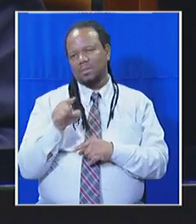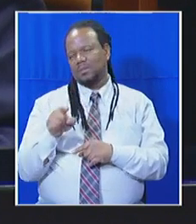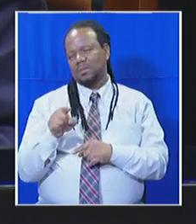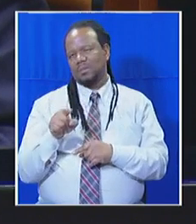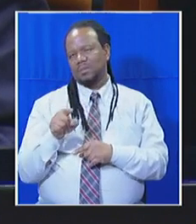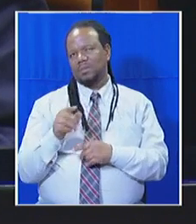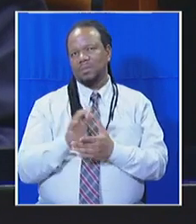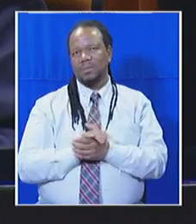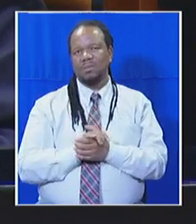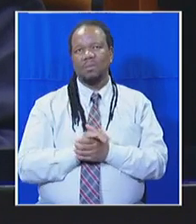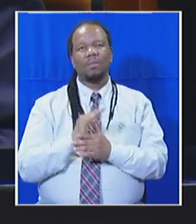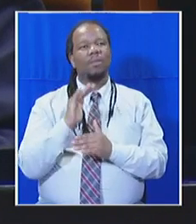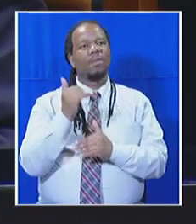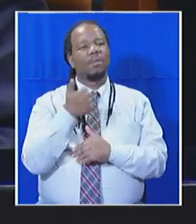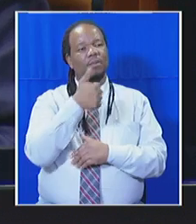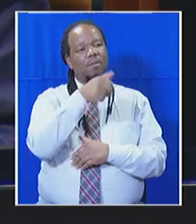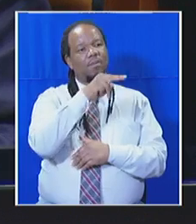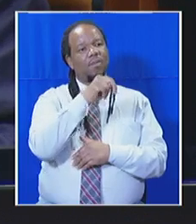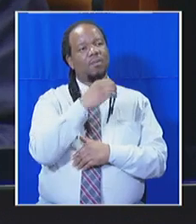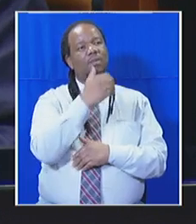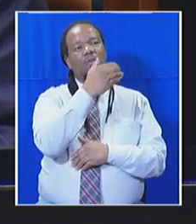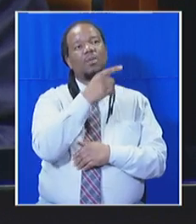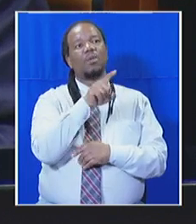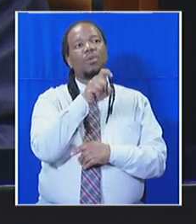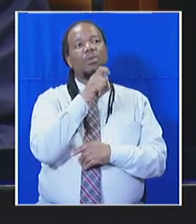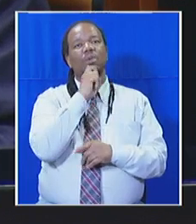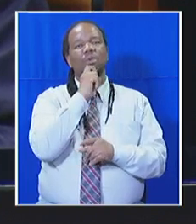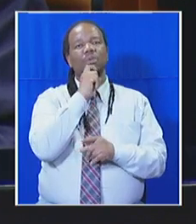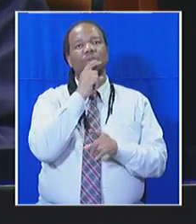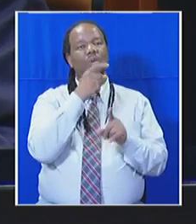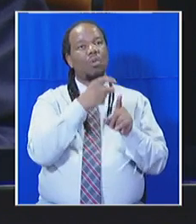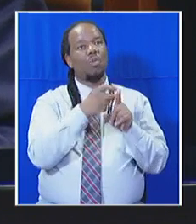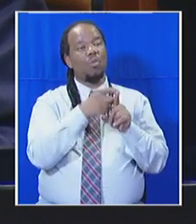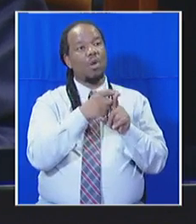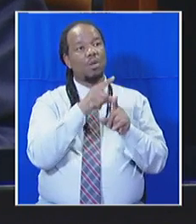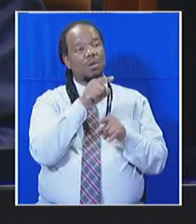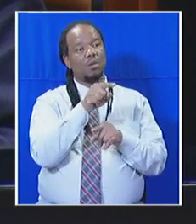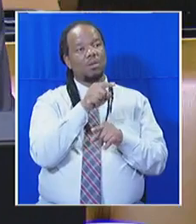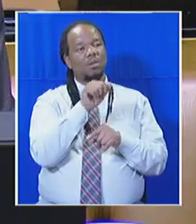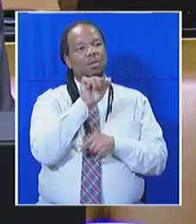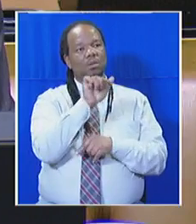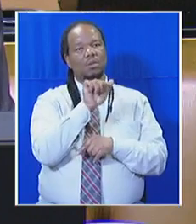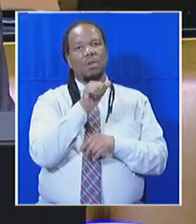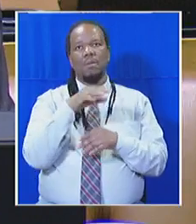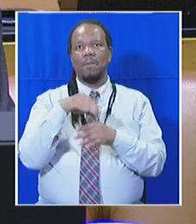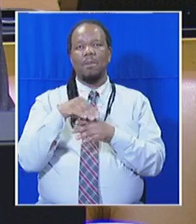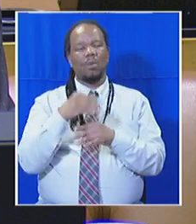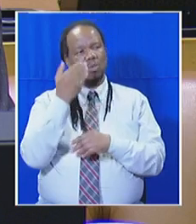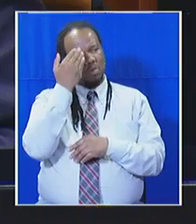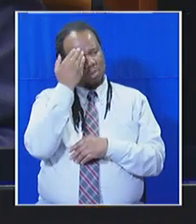incorrect. Honorable Chief Whip, using a word that you have used about a member who spoke here, you know it's